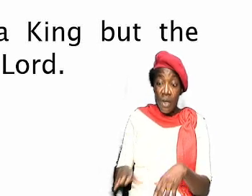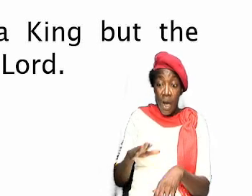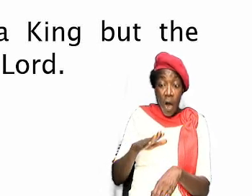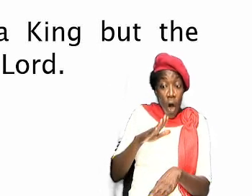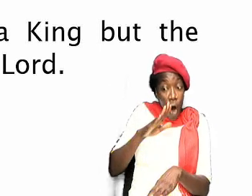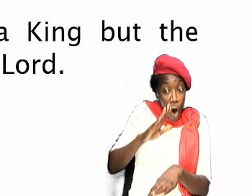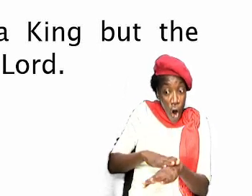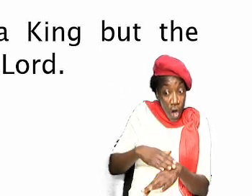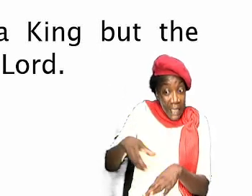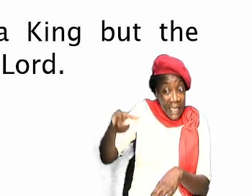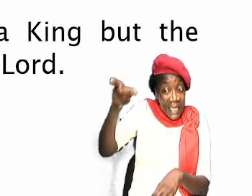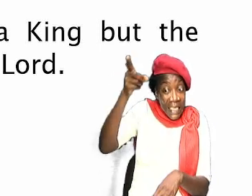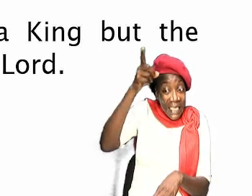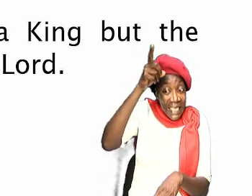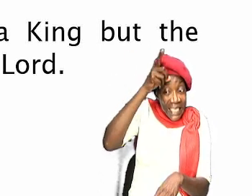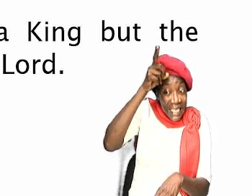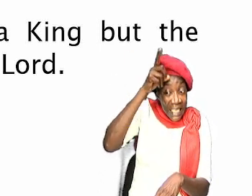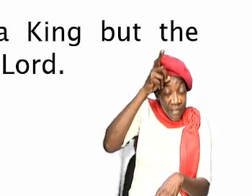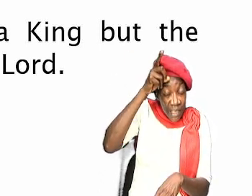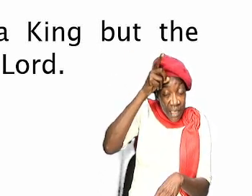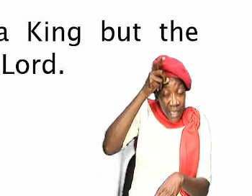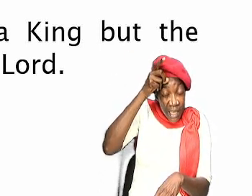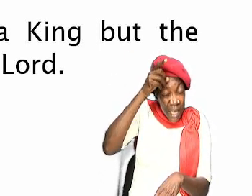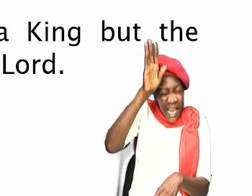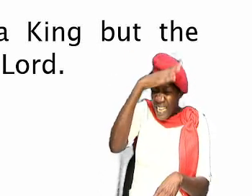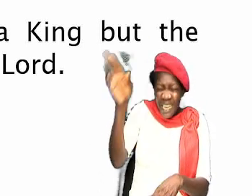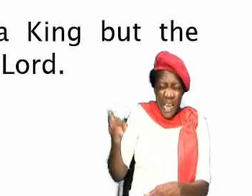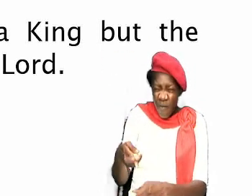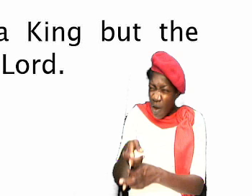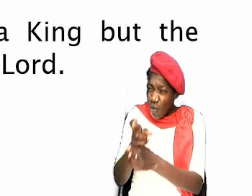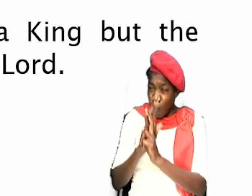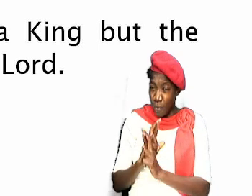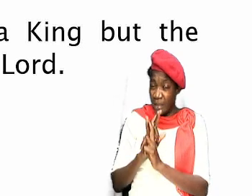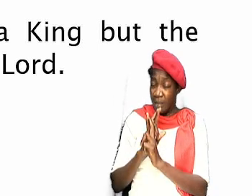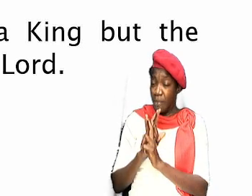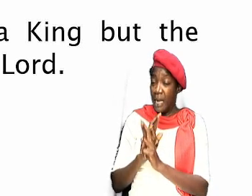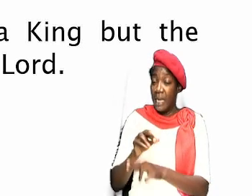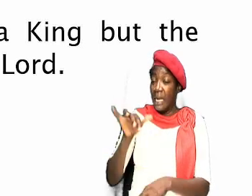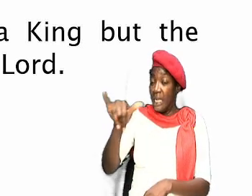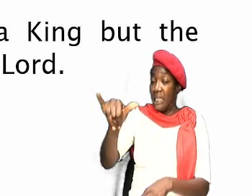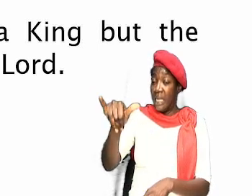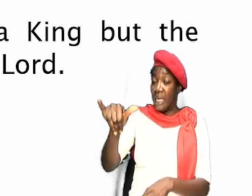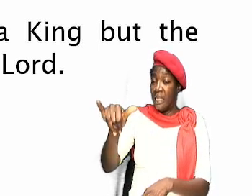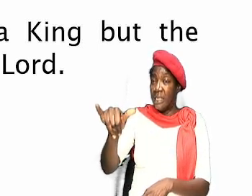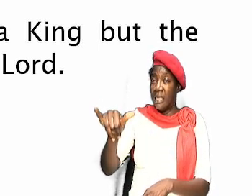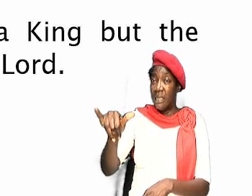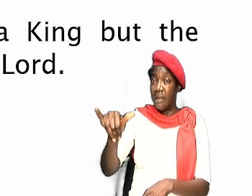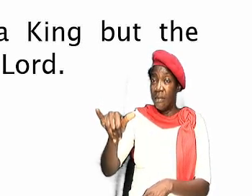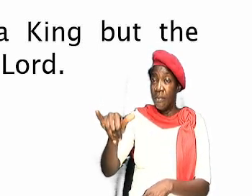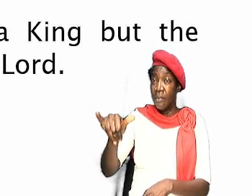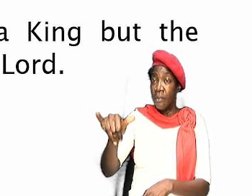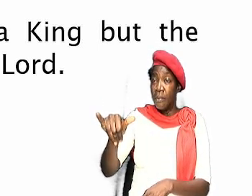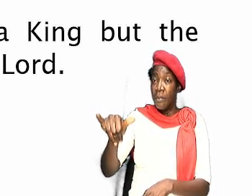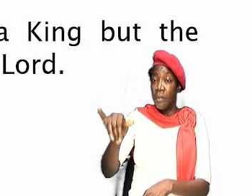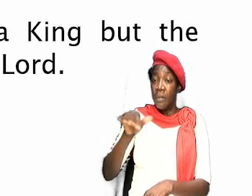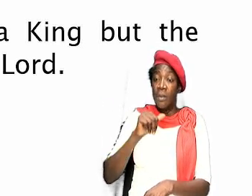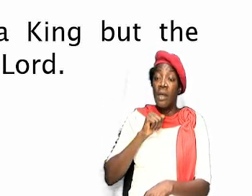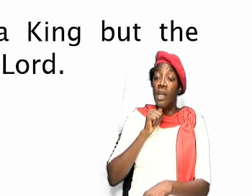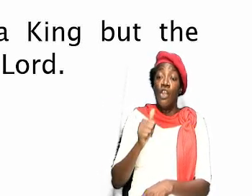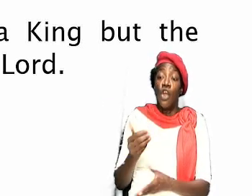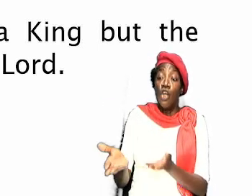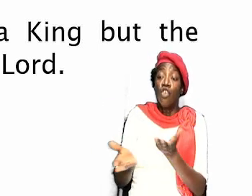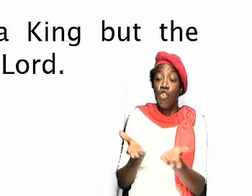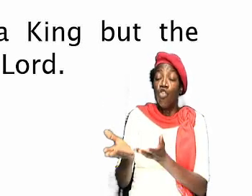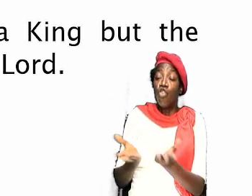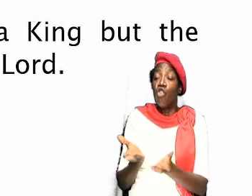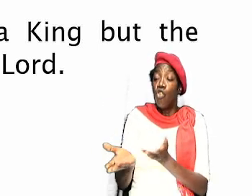David, but he did not respect that. Right? Instead of serving and protecting the people, he spent the rest of